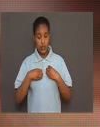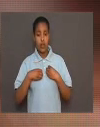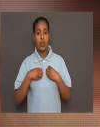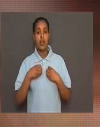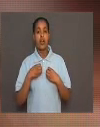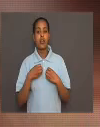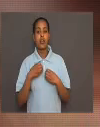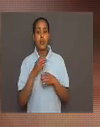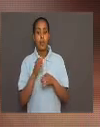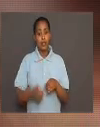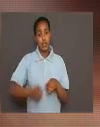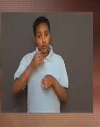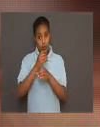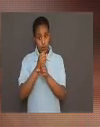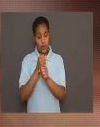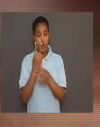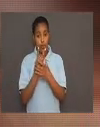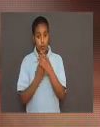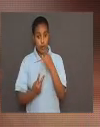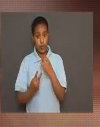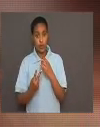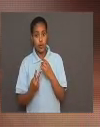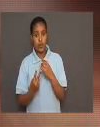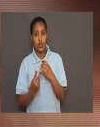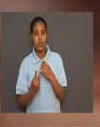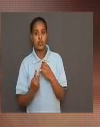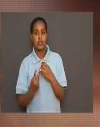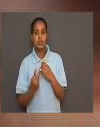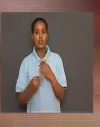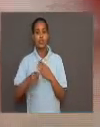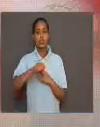major constituent of bones and shells.